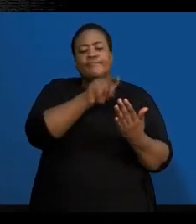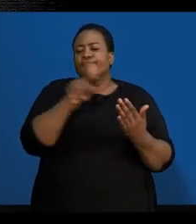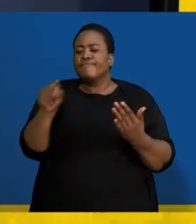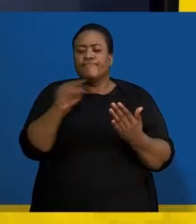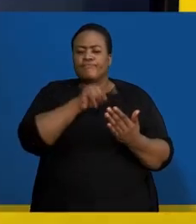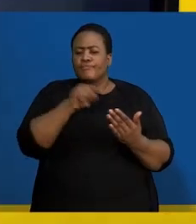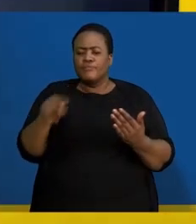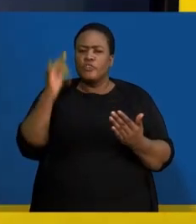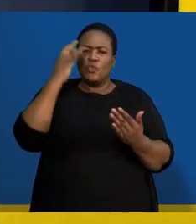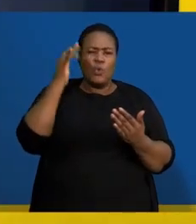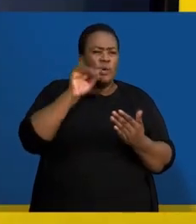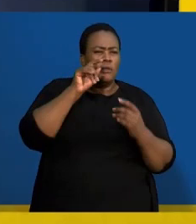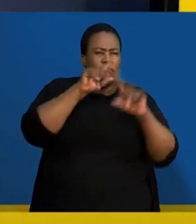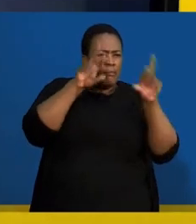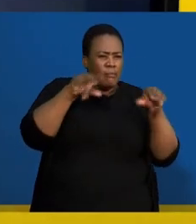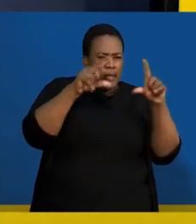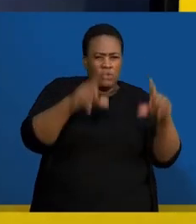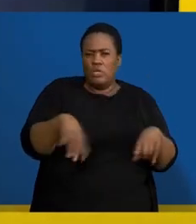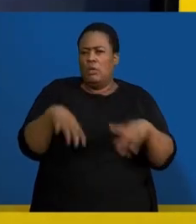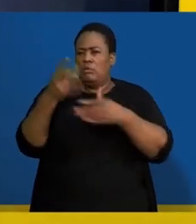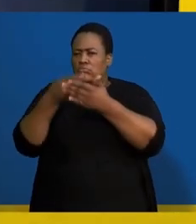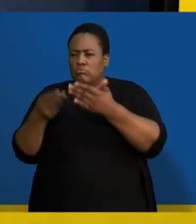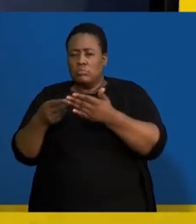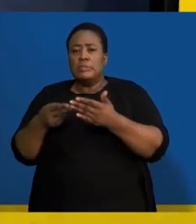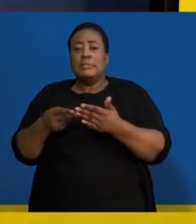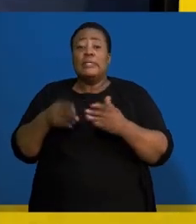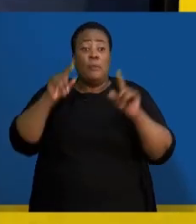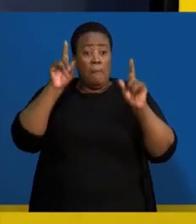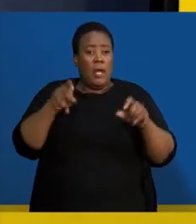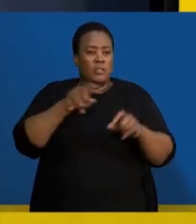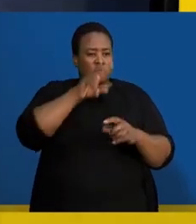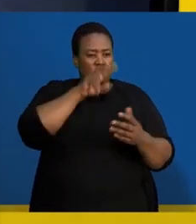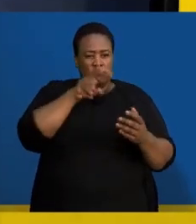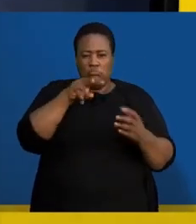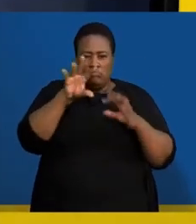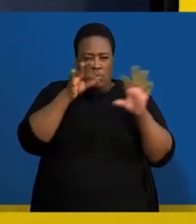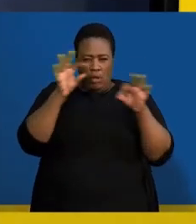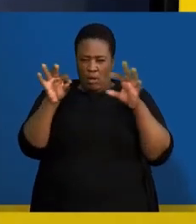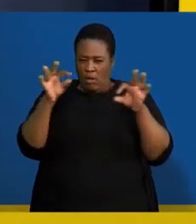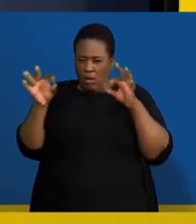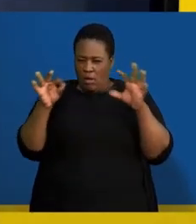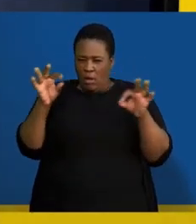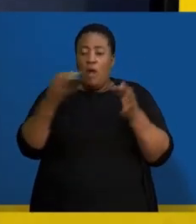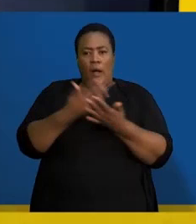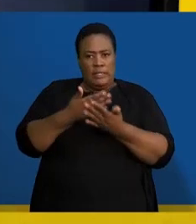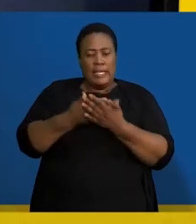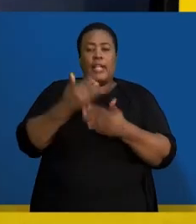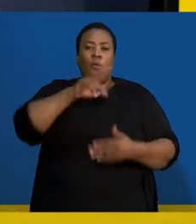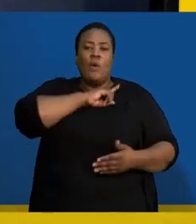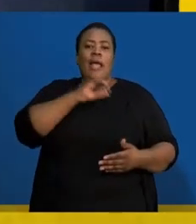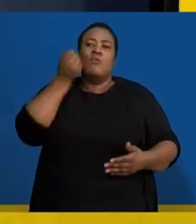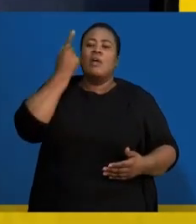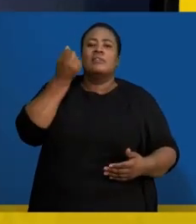have to understand them. Comprehension is very important because you will not be able to analyze and evaluate if you cannot